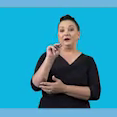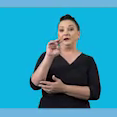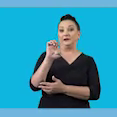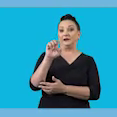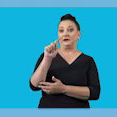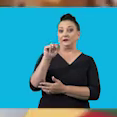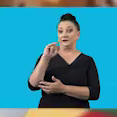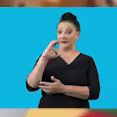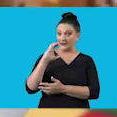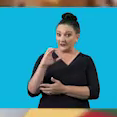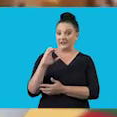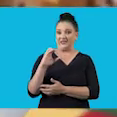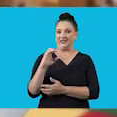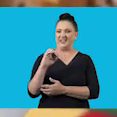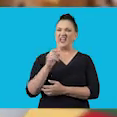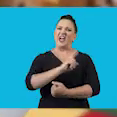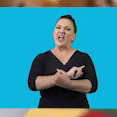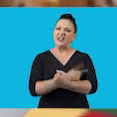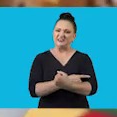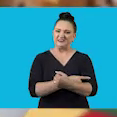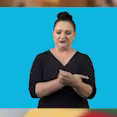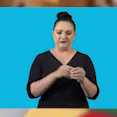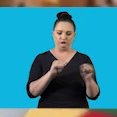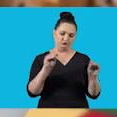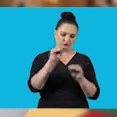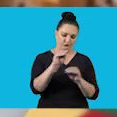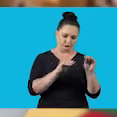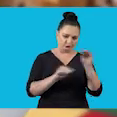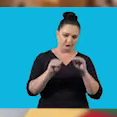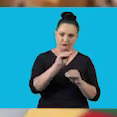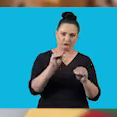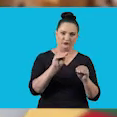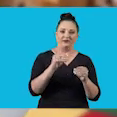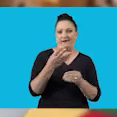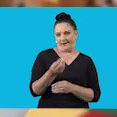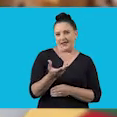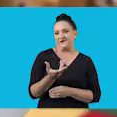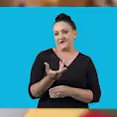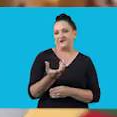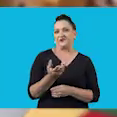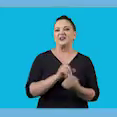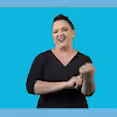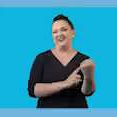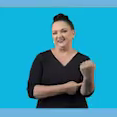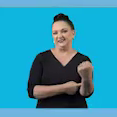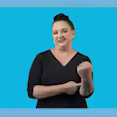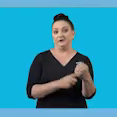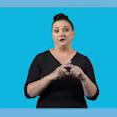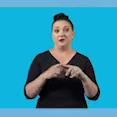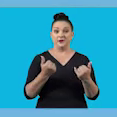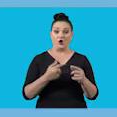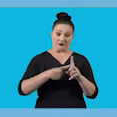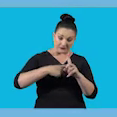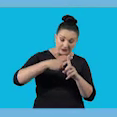is that energy that an object or a particle has when it's in motion. So now, the temperature is a measure